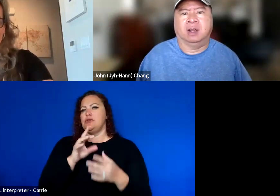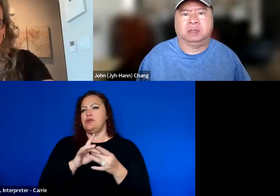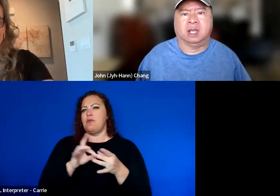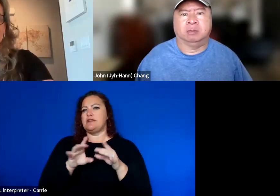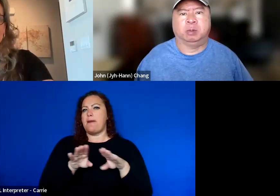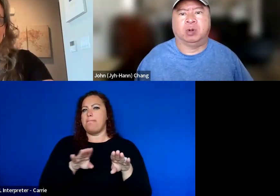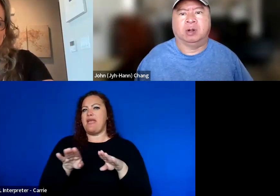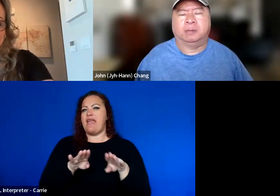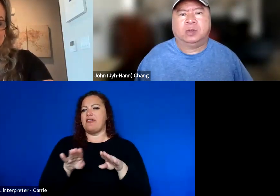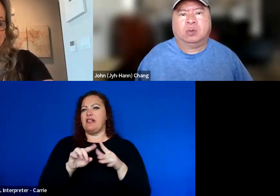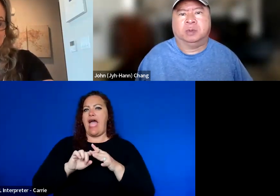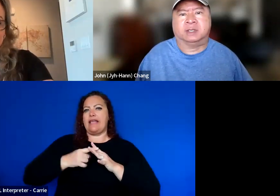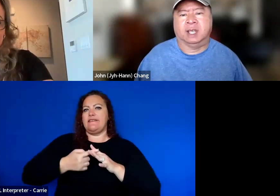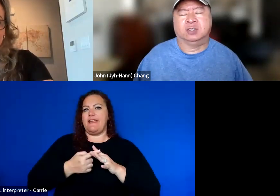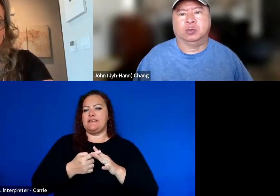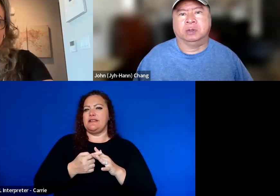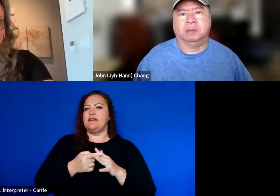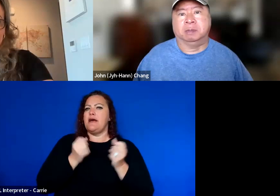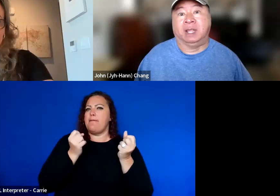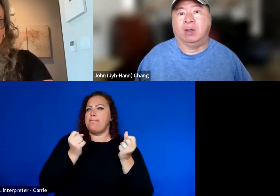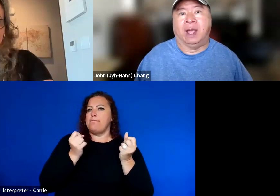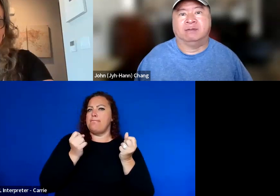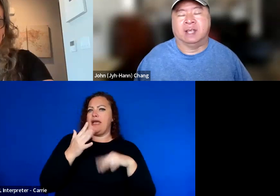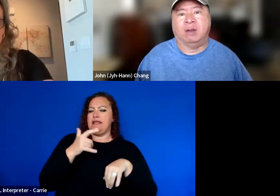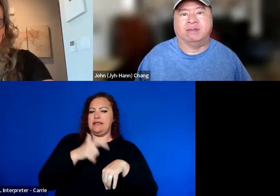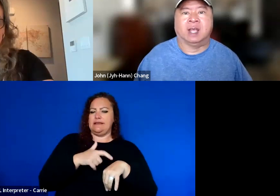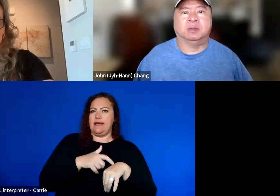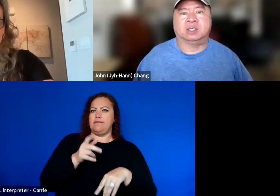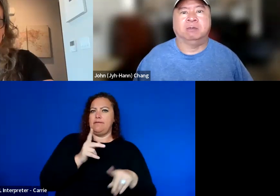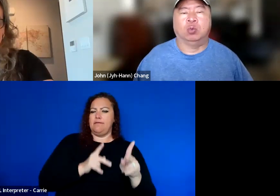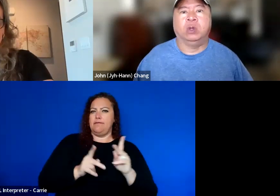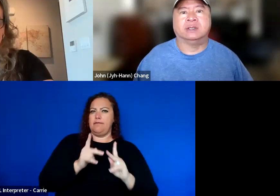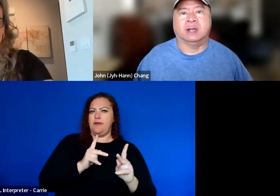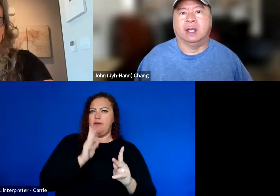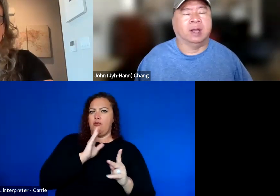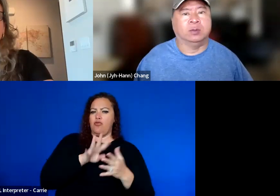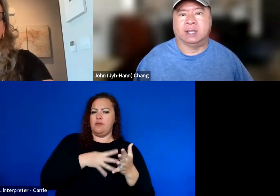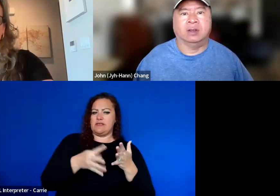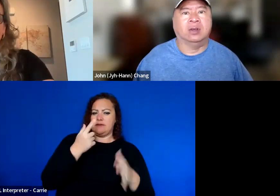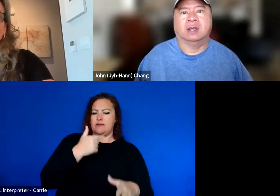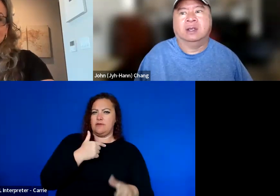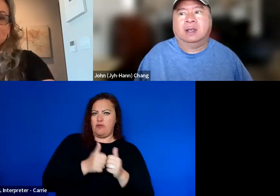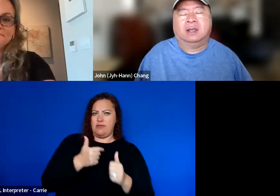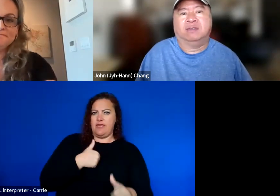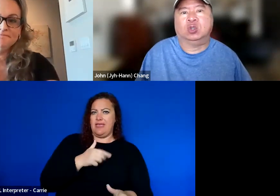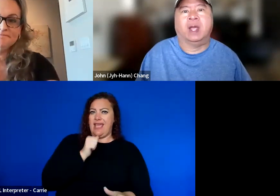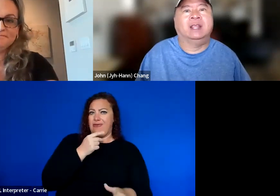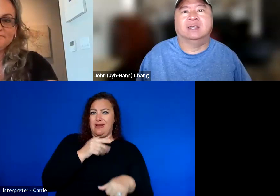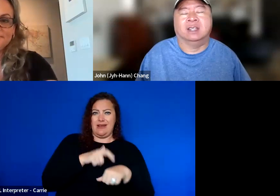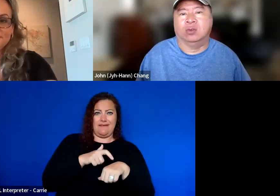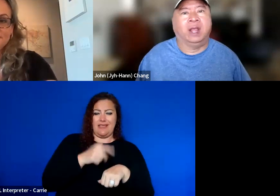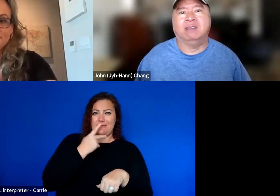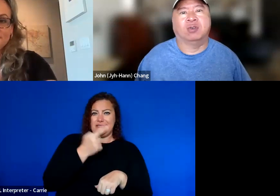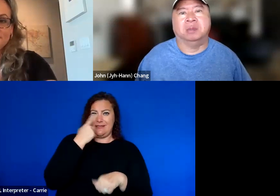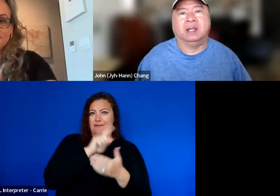Like a lot of times people will be scheduled with me, but I don't have time to see them for weeks. And I would say, look, if you do